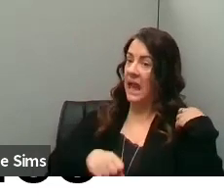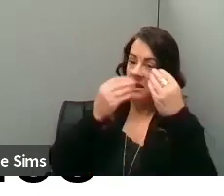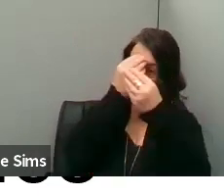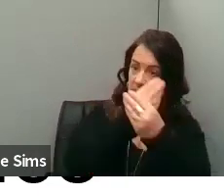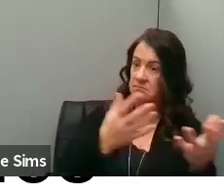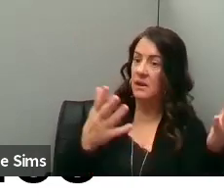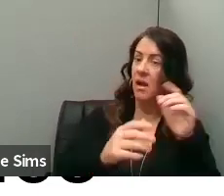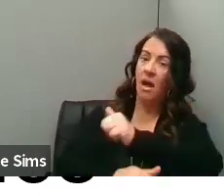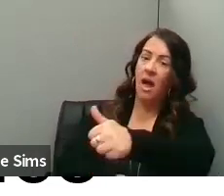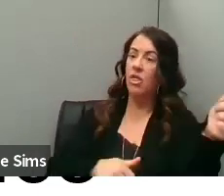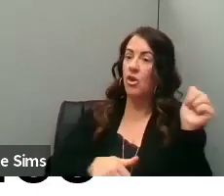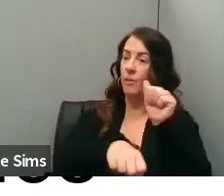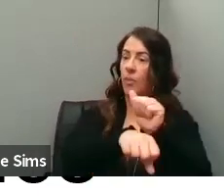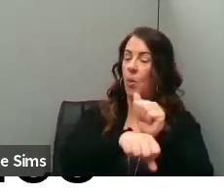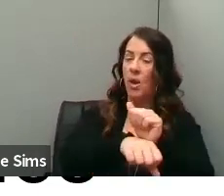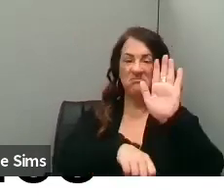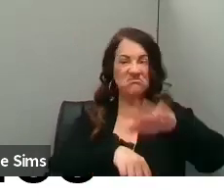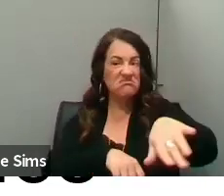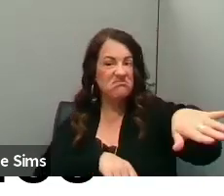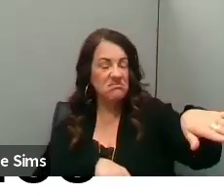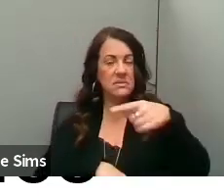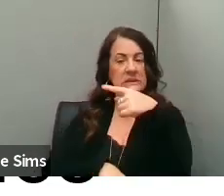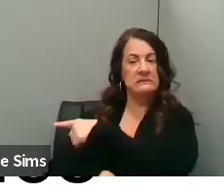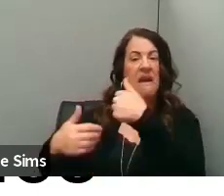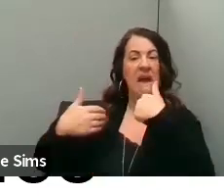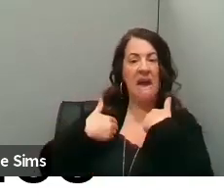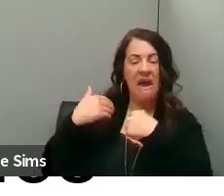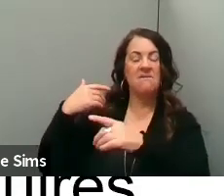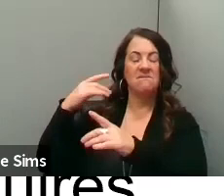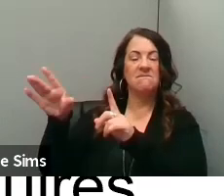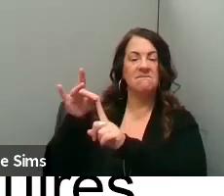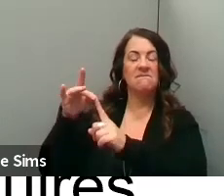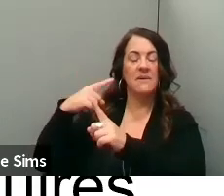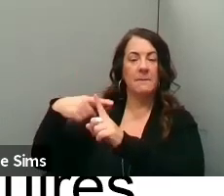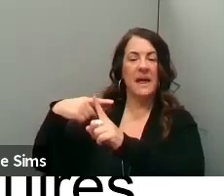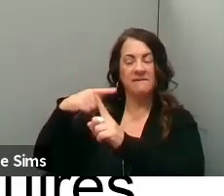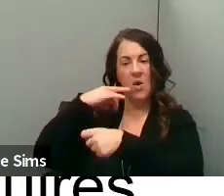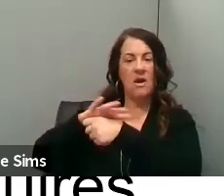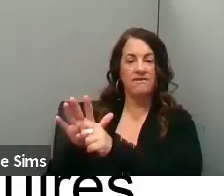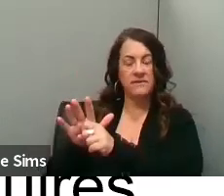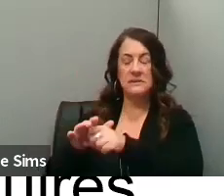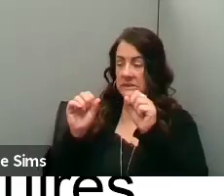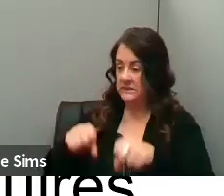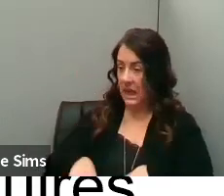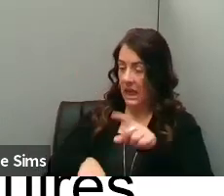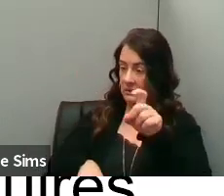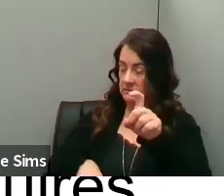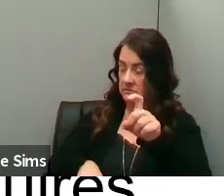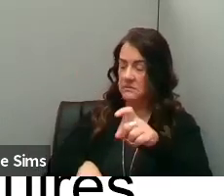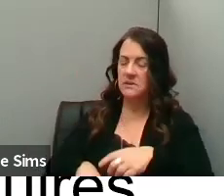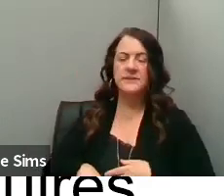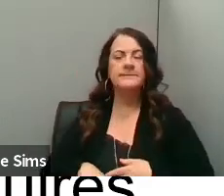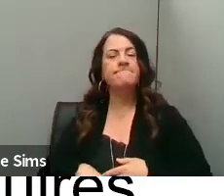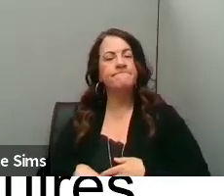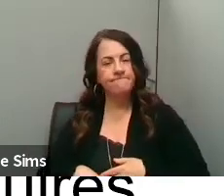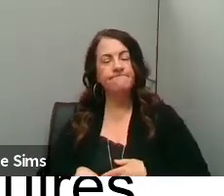for COVID-19? Next slide, please. So as Pam